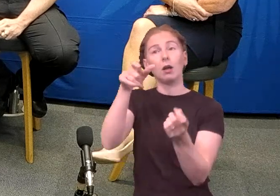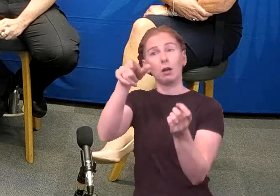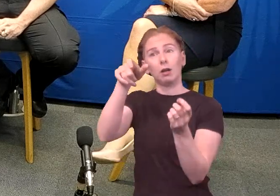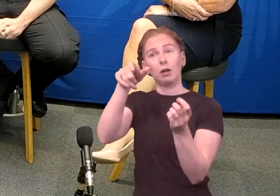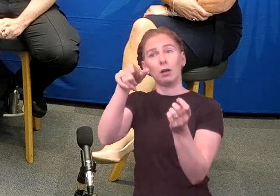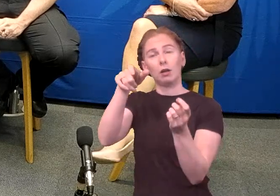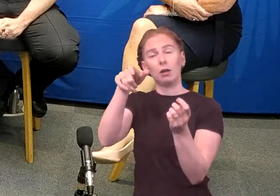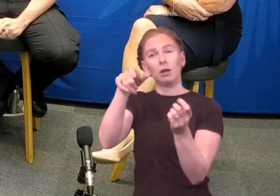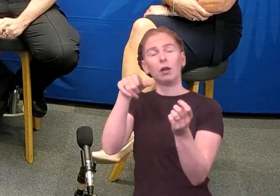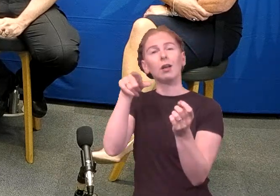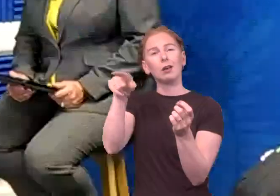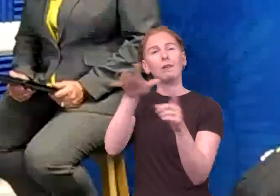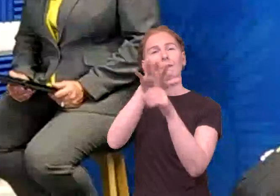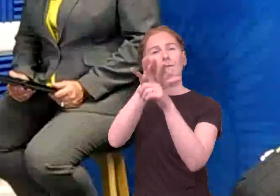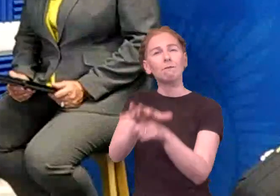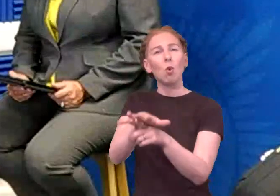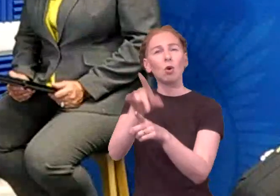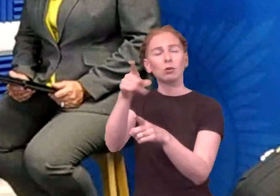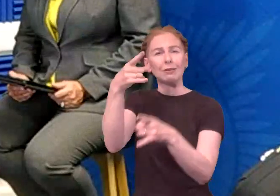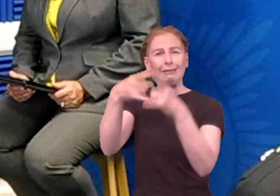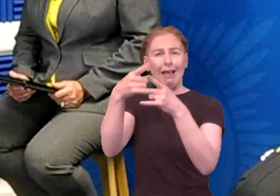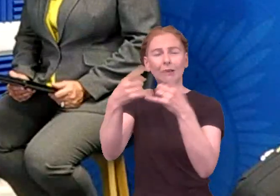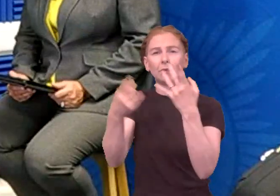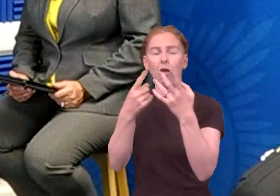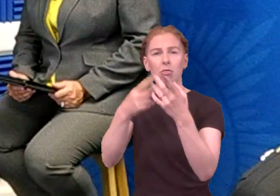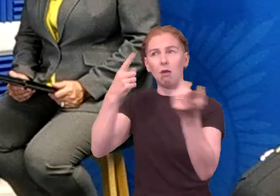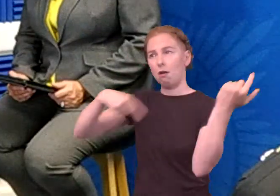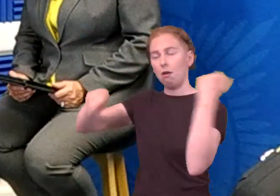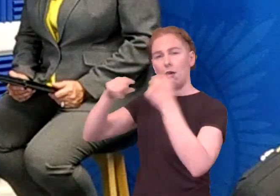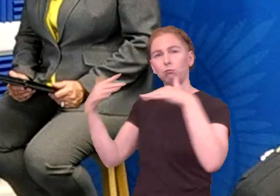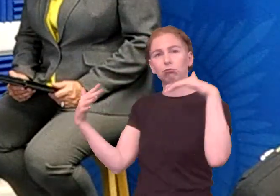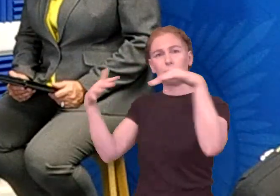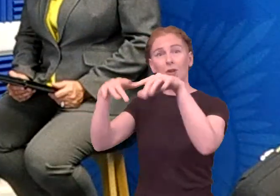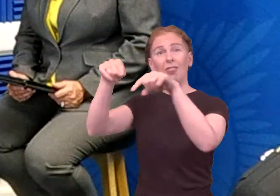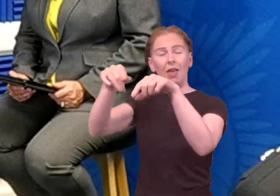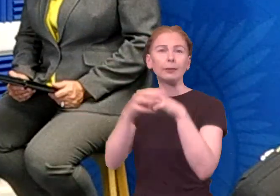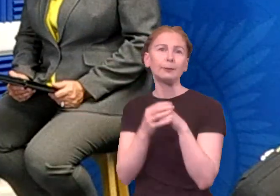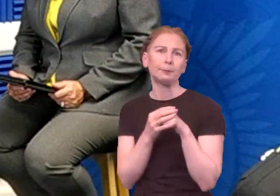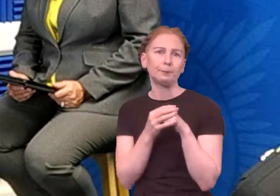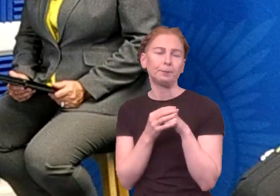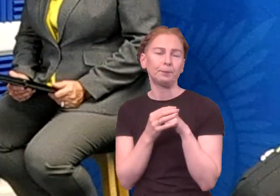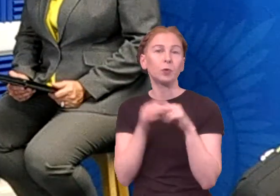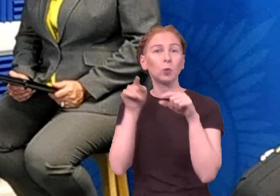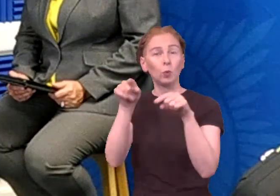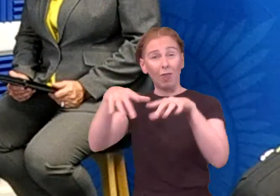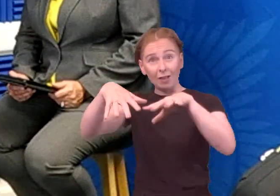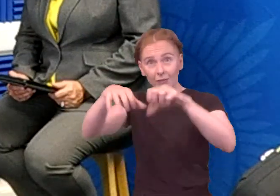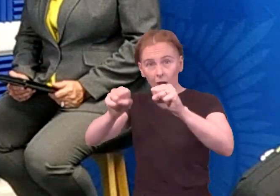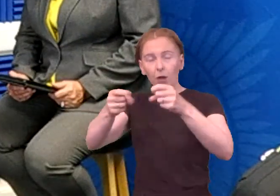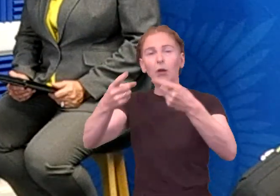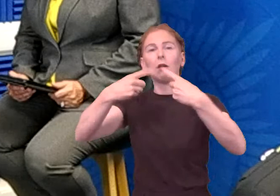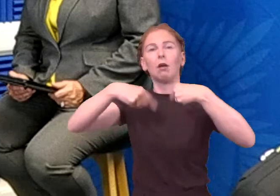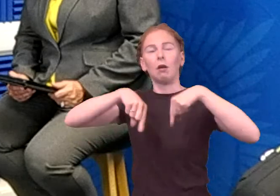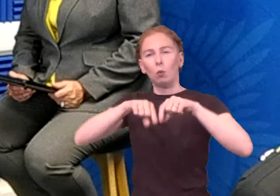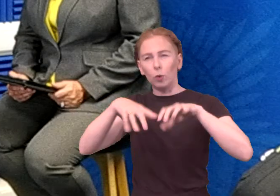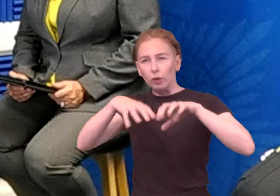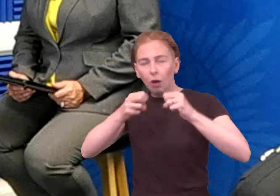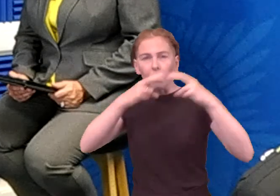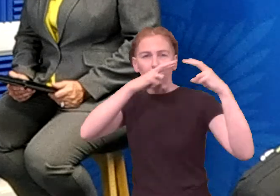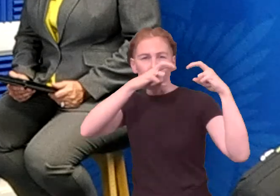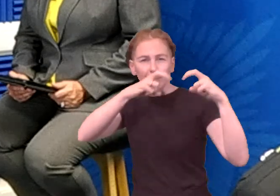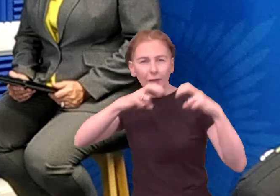but suffice to say, the investigation has spanned 5 or 6 different forces within the